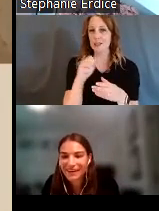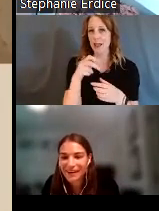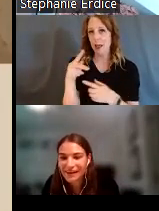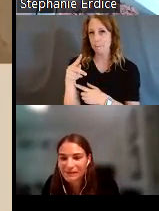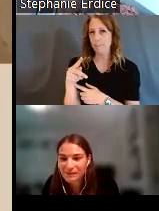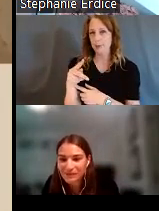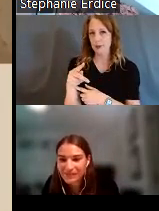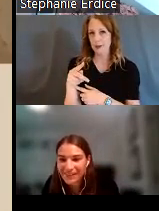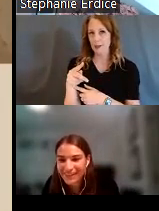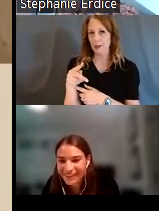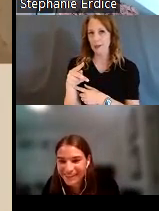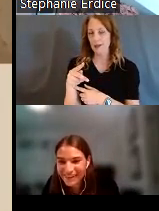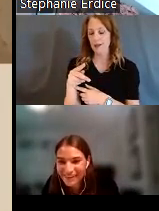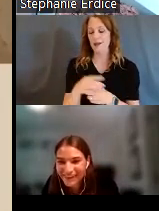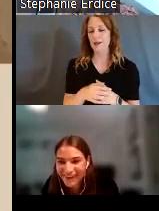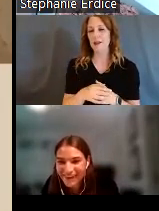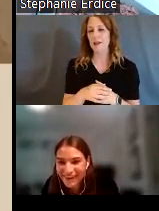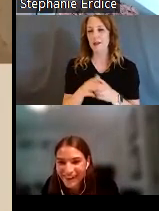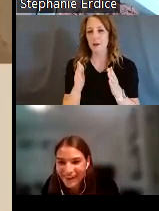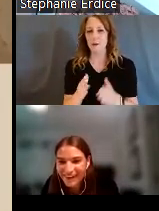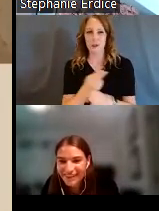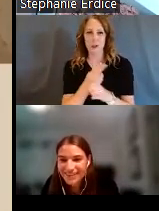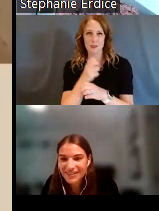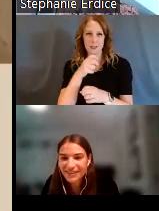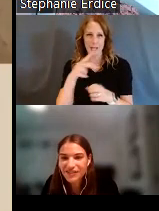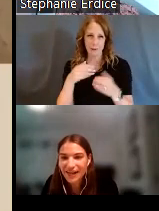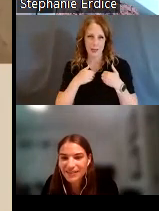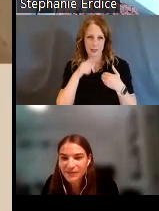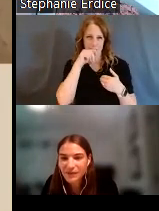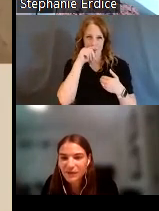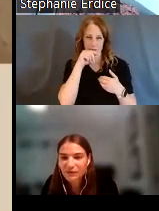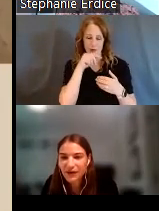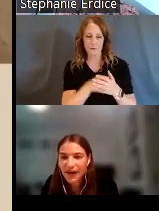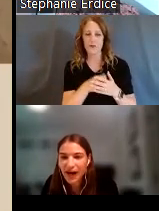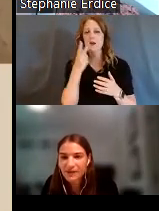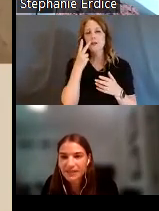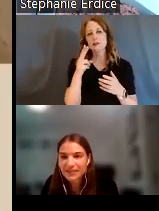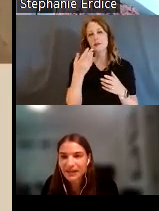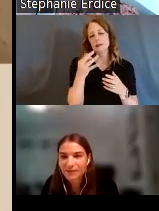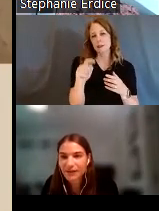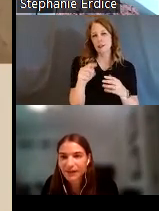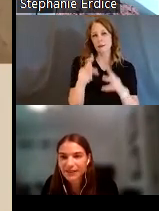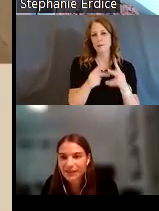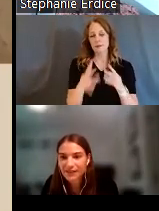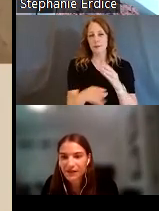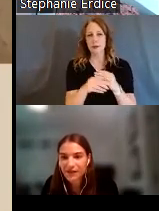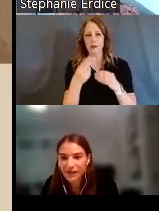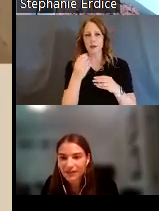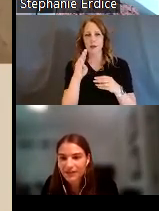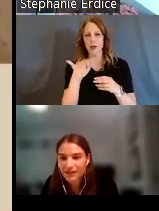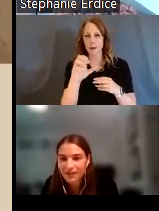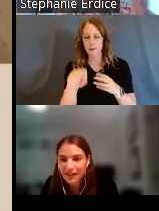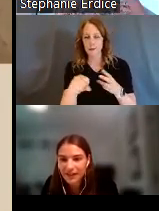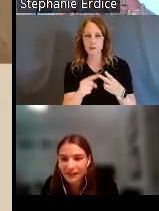uses. Okay, Um, cool. Cool. and I see in the chat some people have put hobbies, collecting